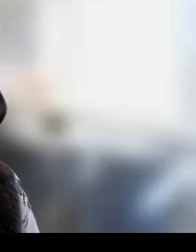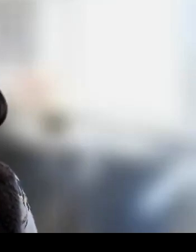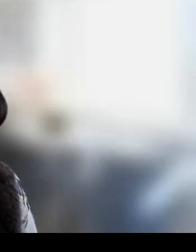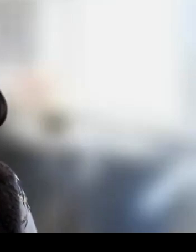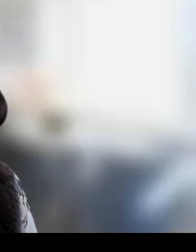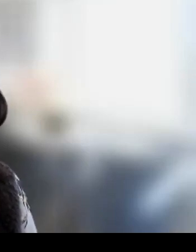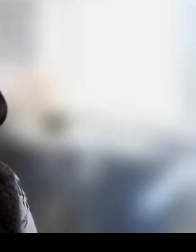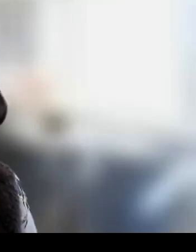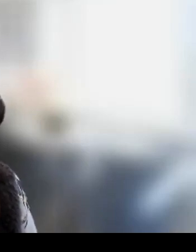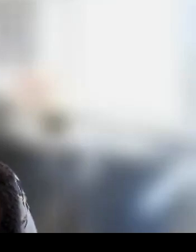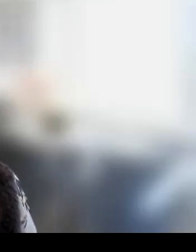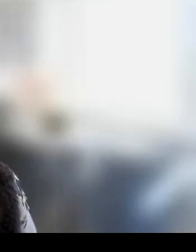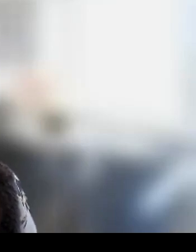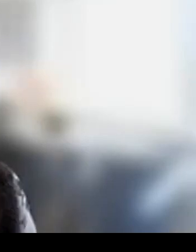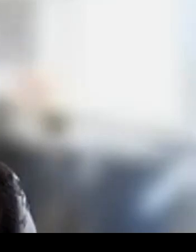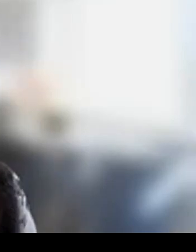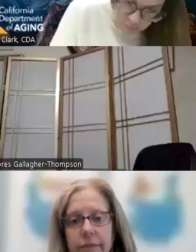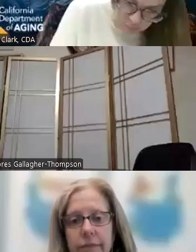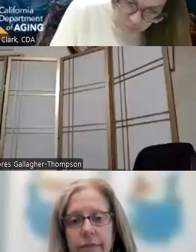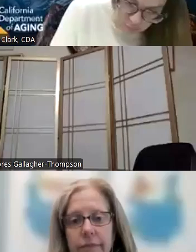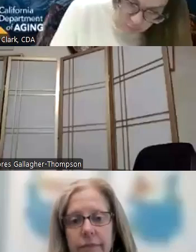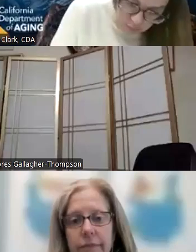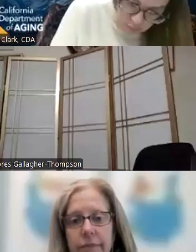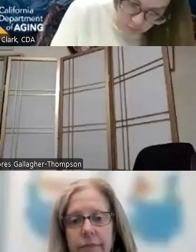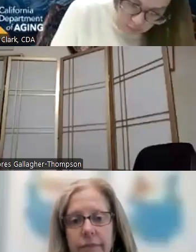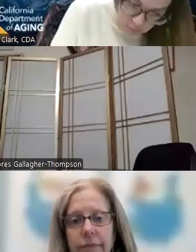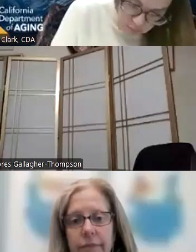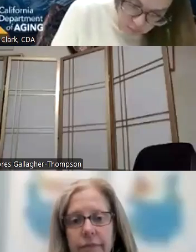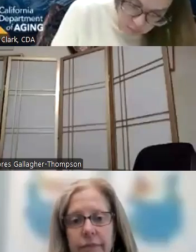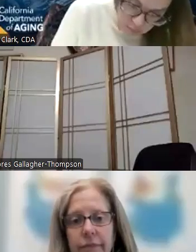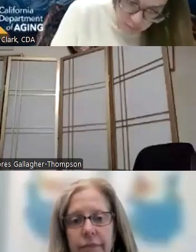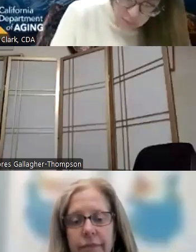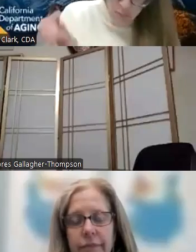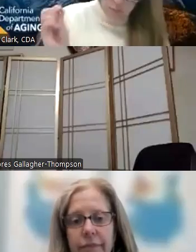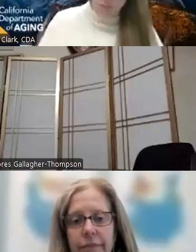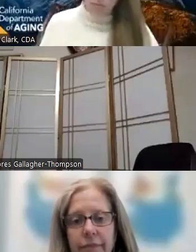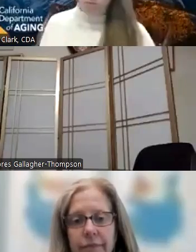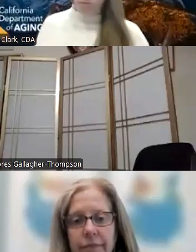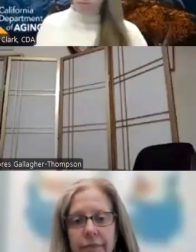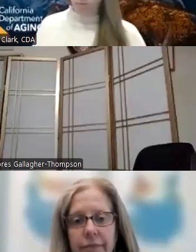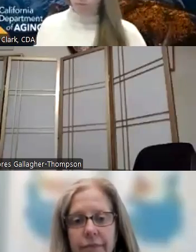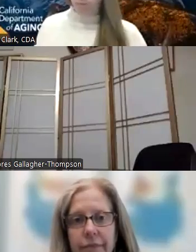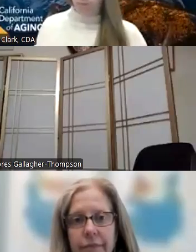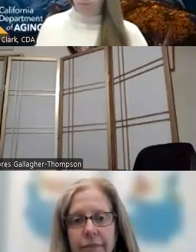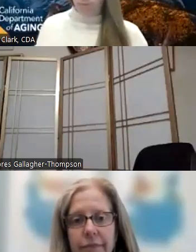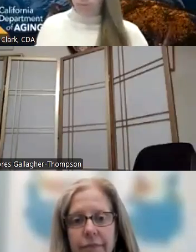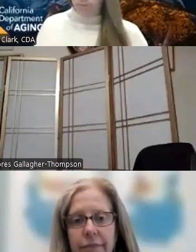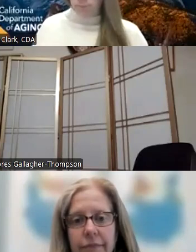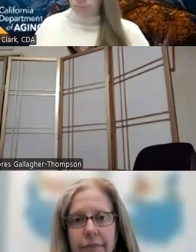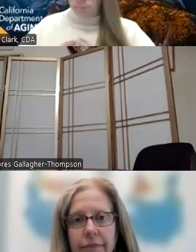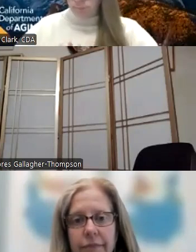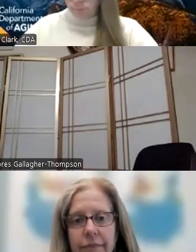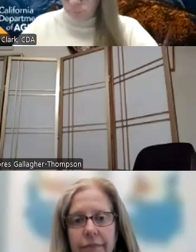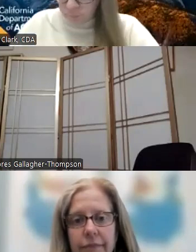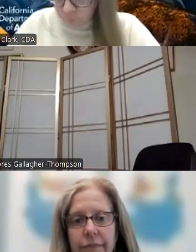the opportunity to ask questions or add something that we should discuss at a future meeting. So interested in